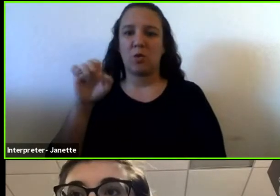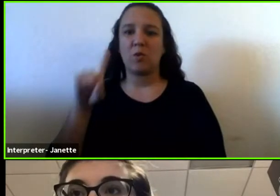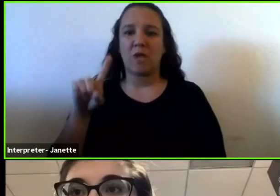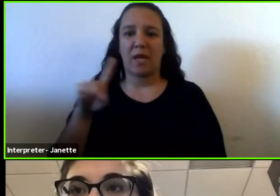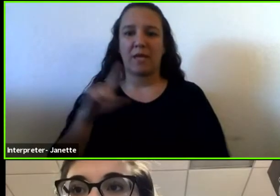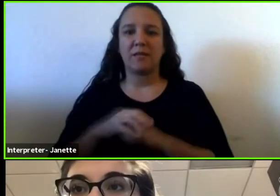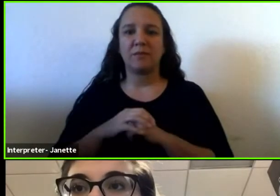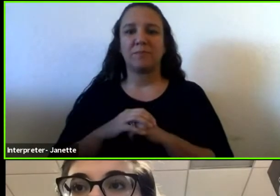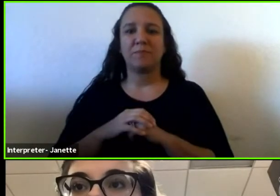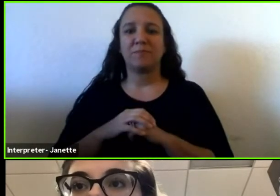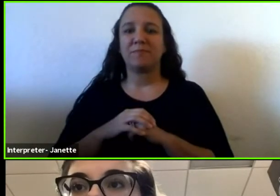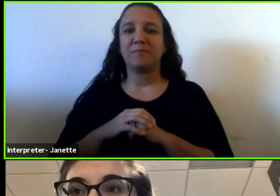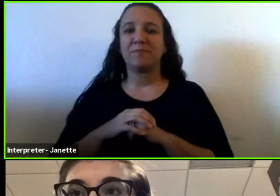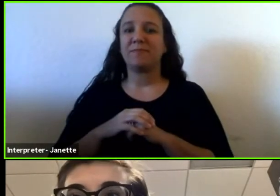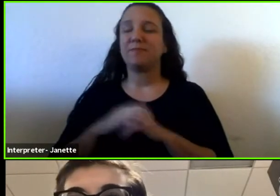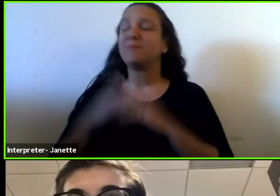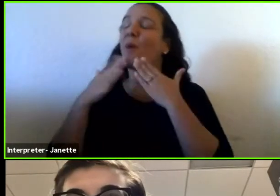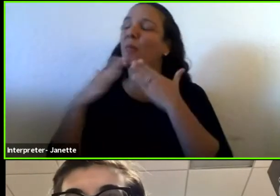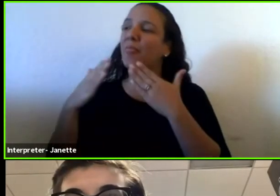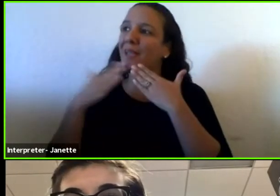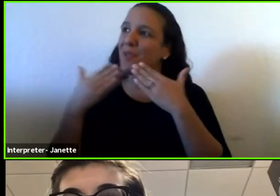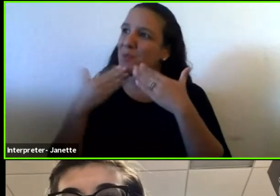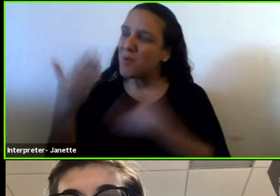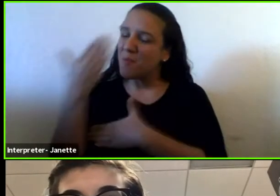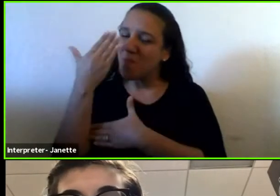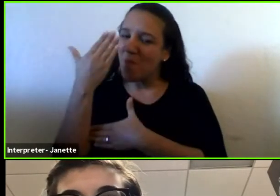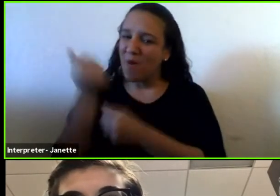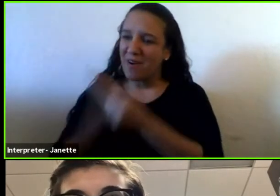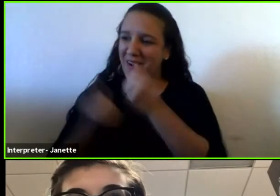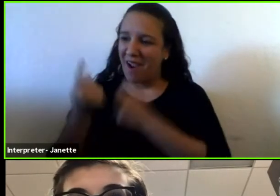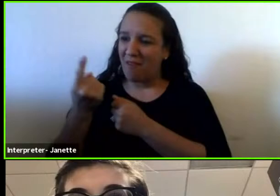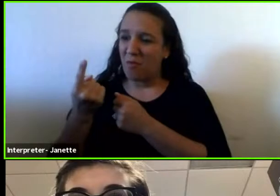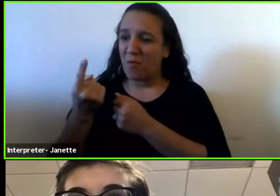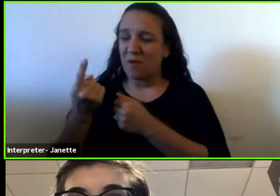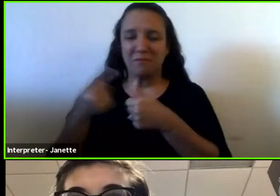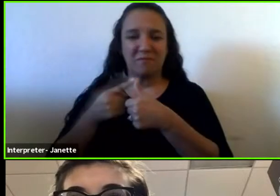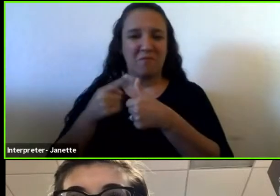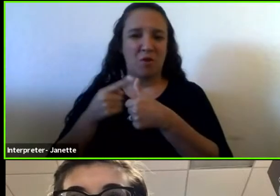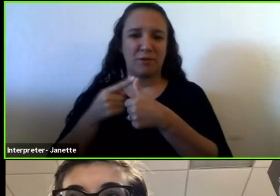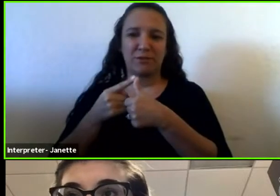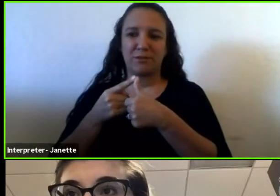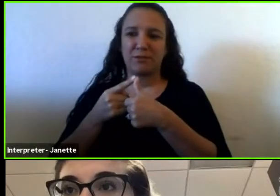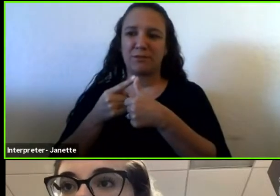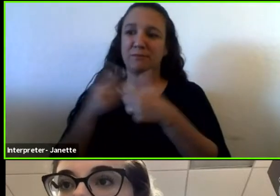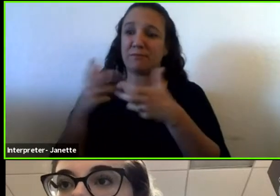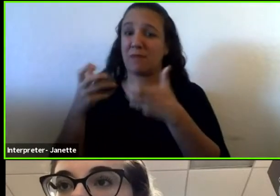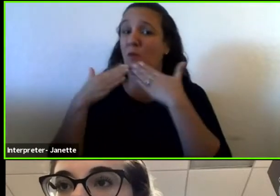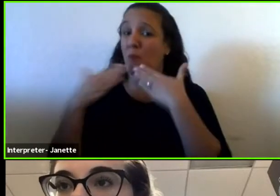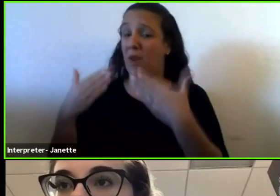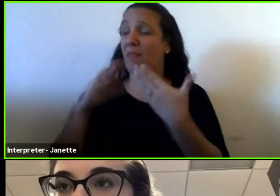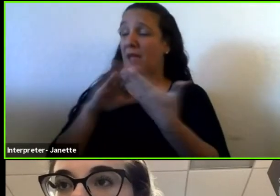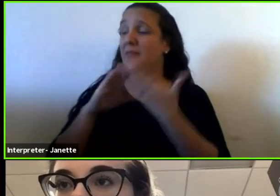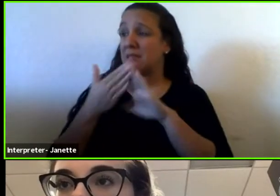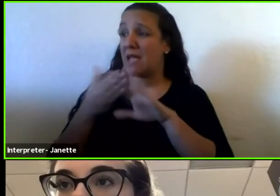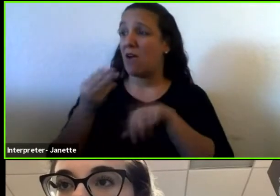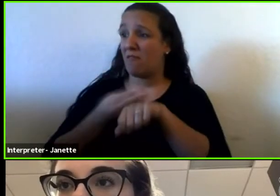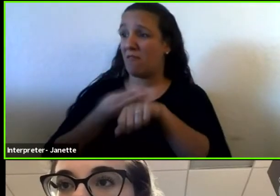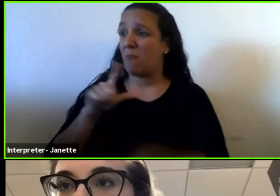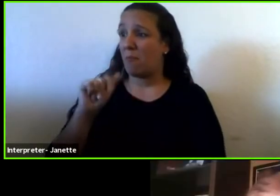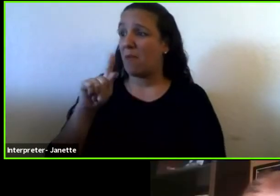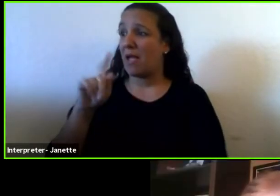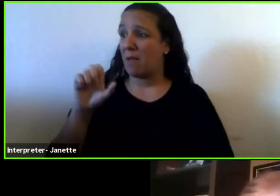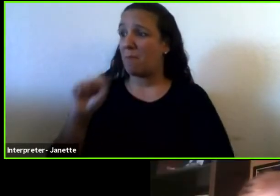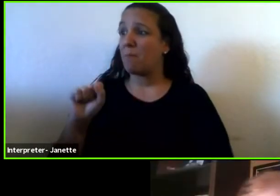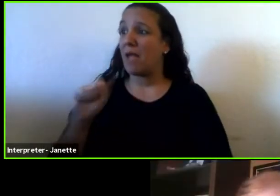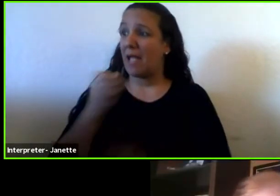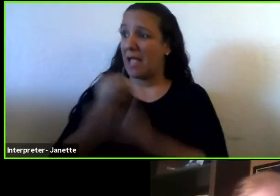Well, thank you, and good morning, everyone. First and foremost, I want to thank the Town of Miami Lakes and the